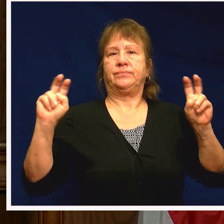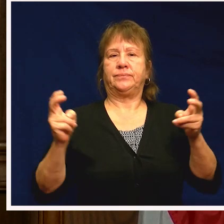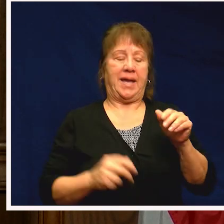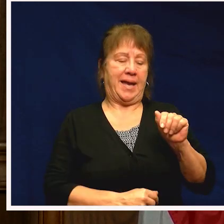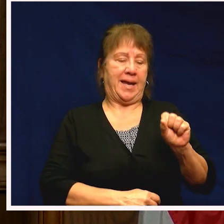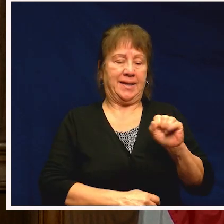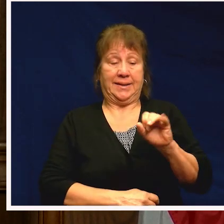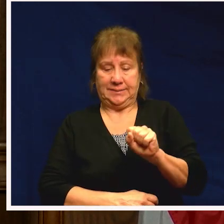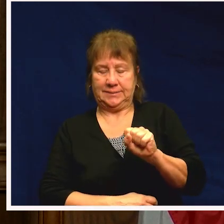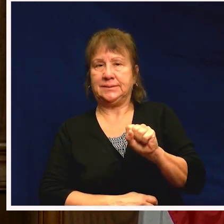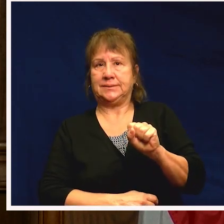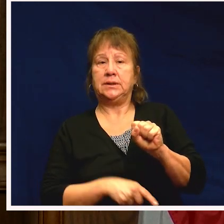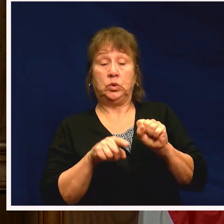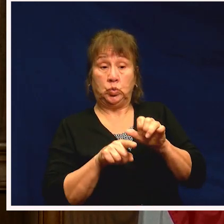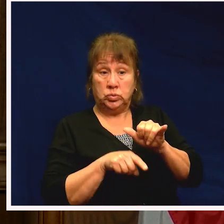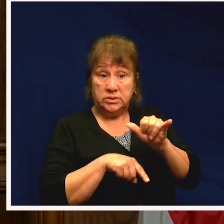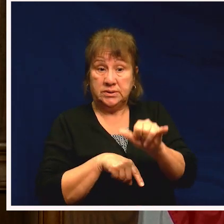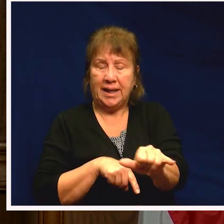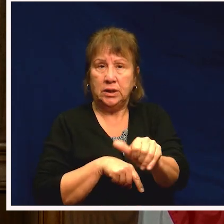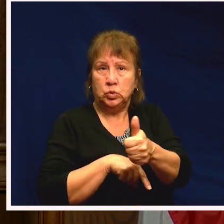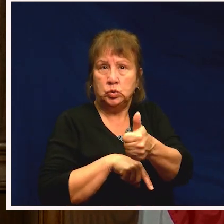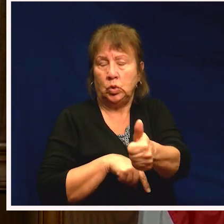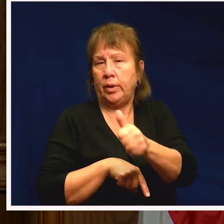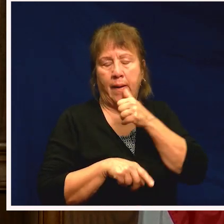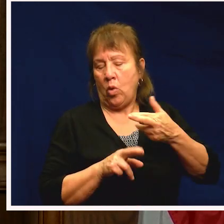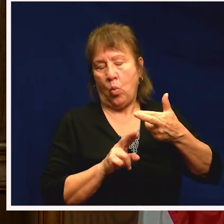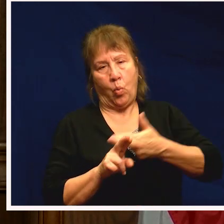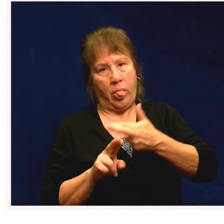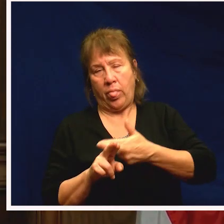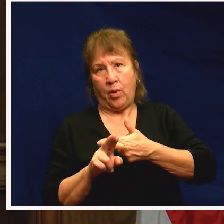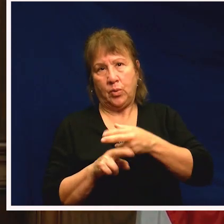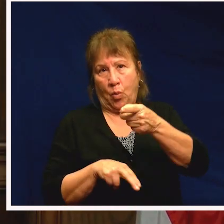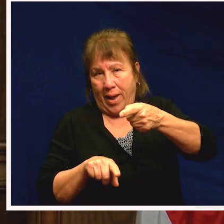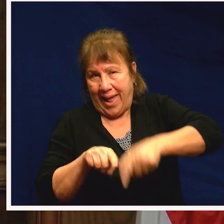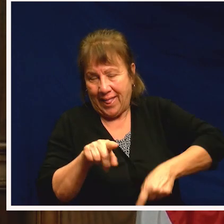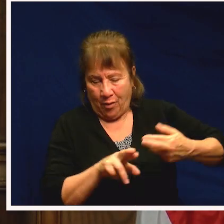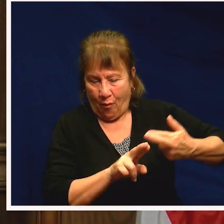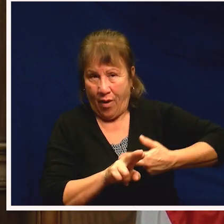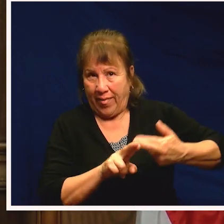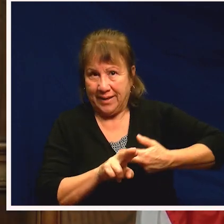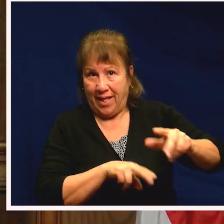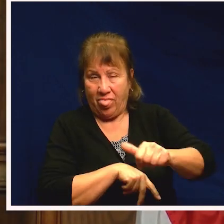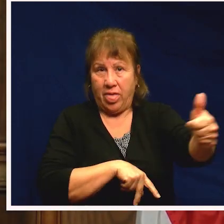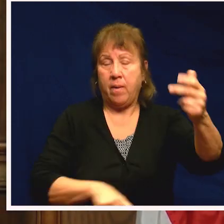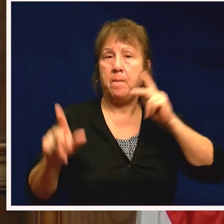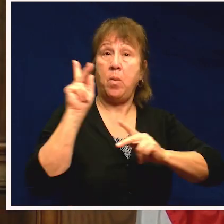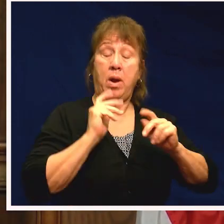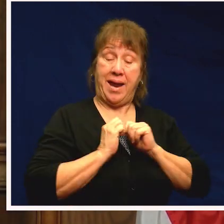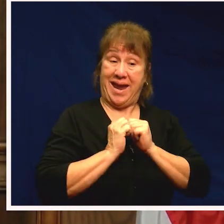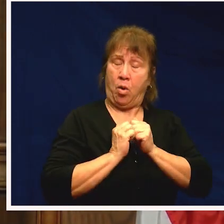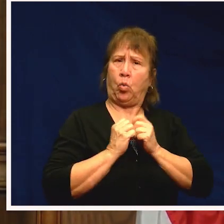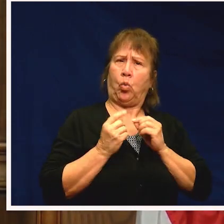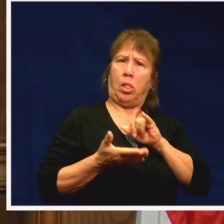is, to someone who's going to stay in the unit themselves, not as rental property. The only caveat to that is it has to be permitted by the